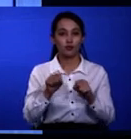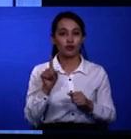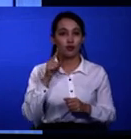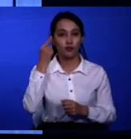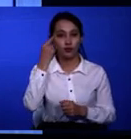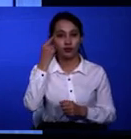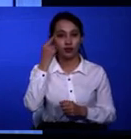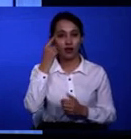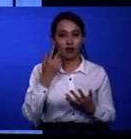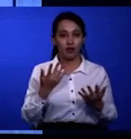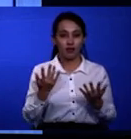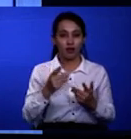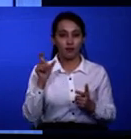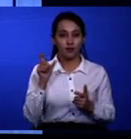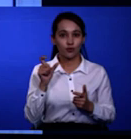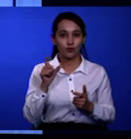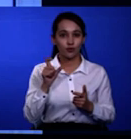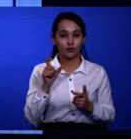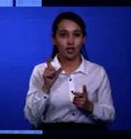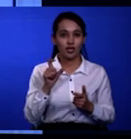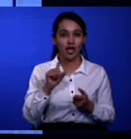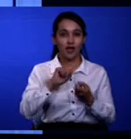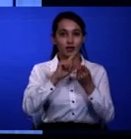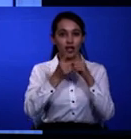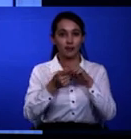O'ylang, qanday qilsak tenglik to'g'ri bo'ladi?